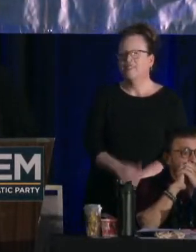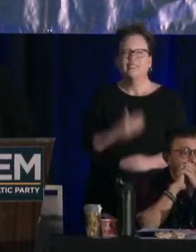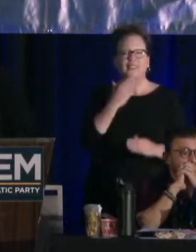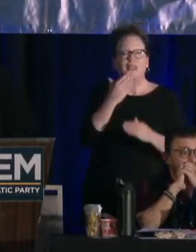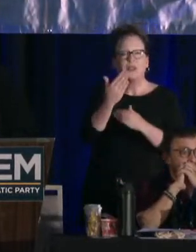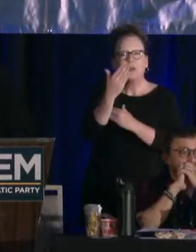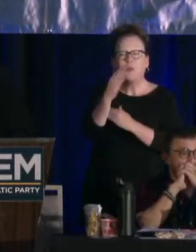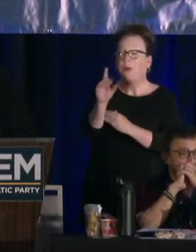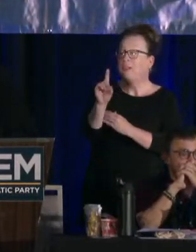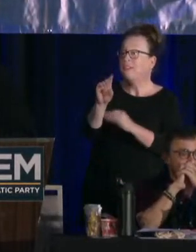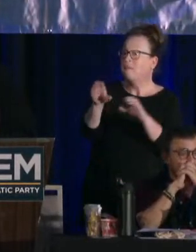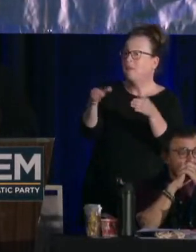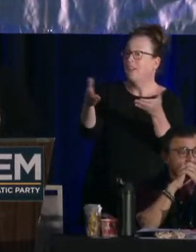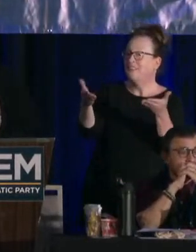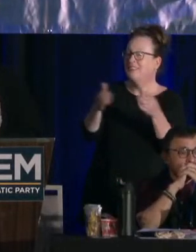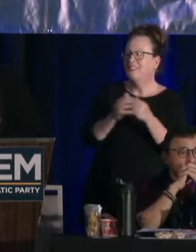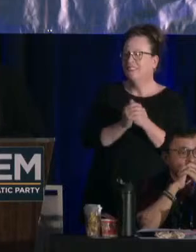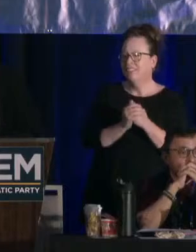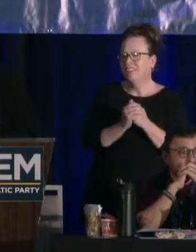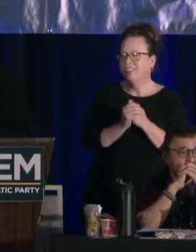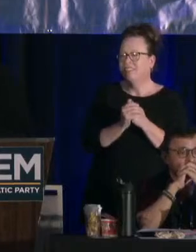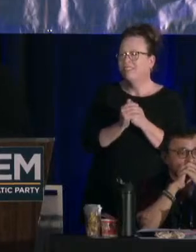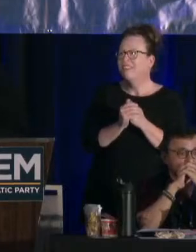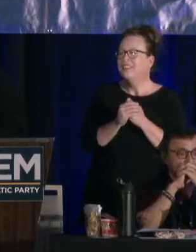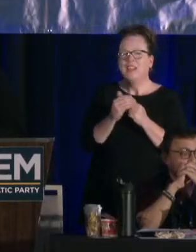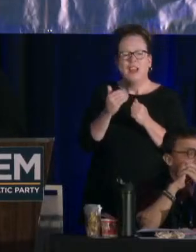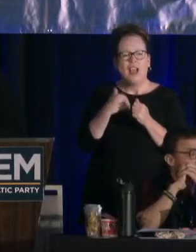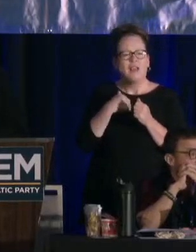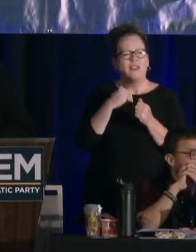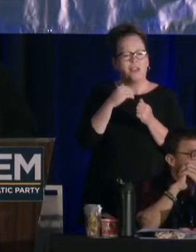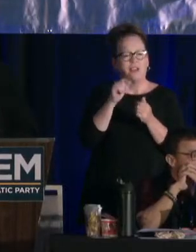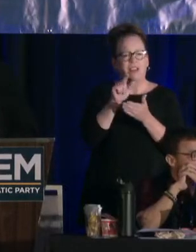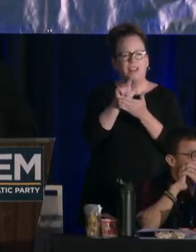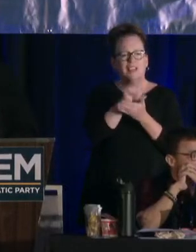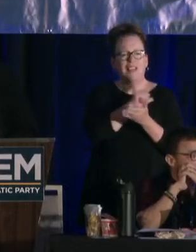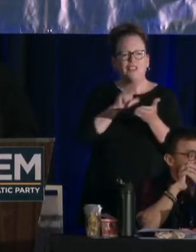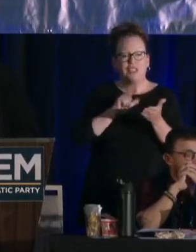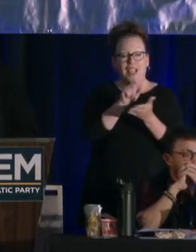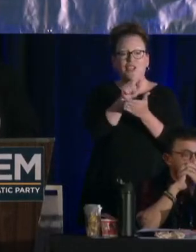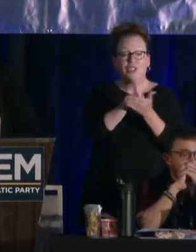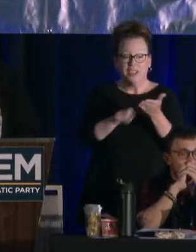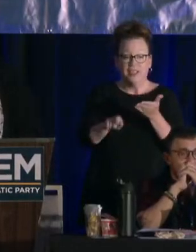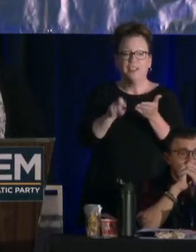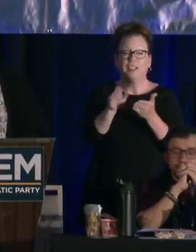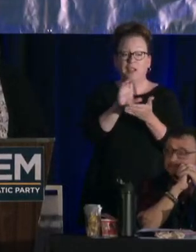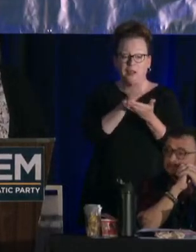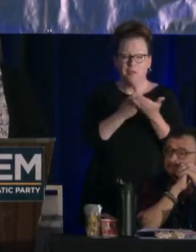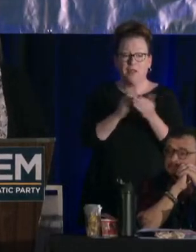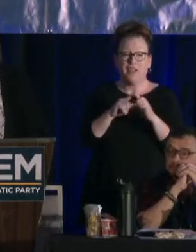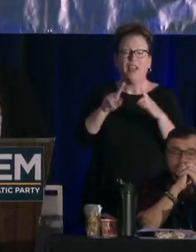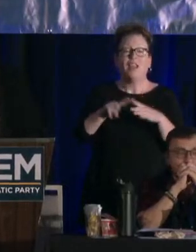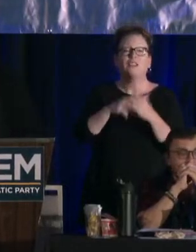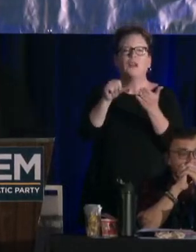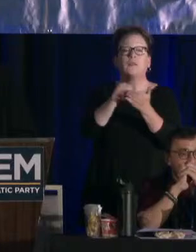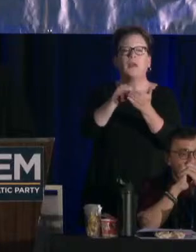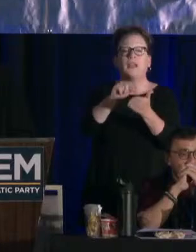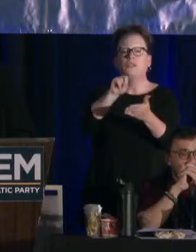Good morning, Democrats. On behalf of the Legislation Committee, I'd like to move our report, and it starts on page 3.